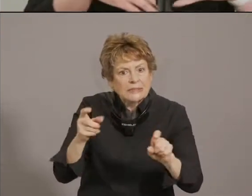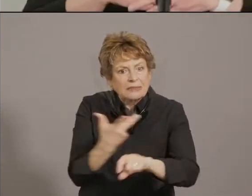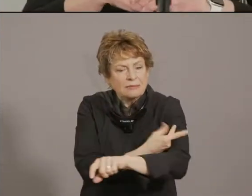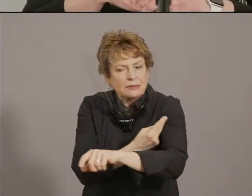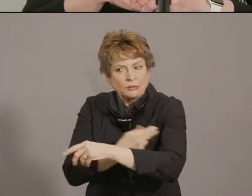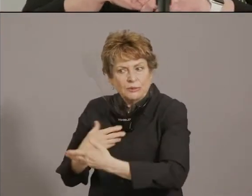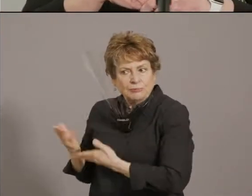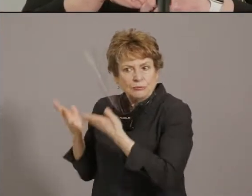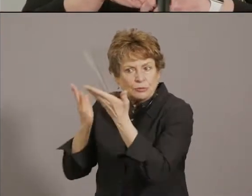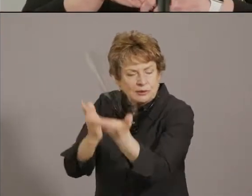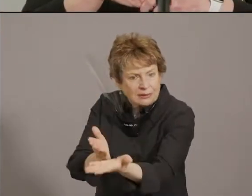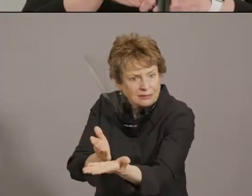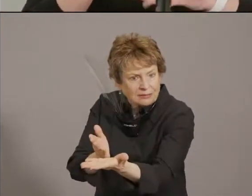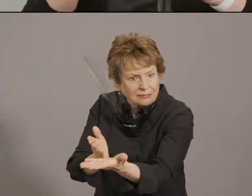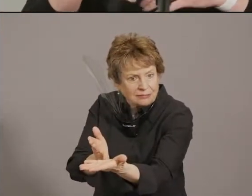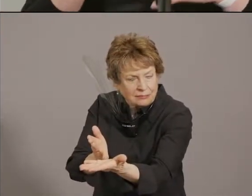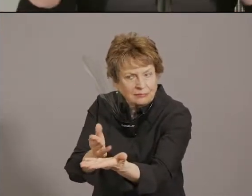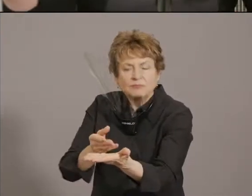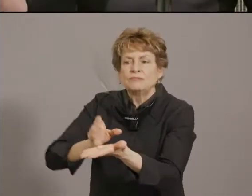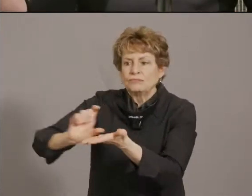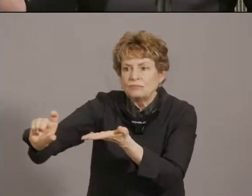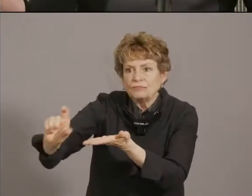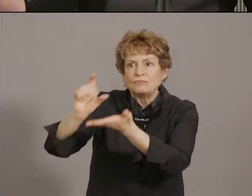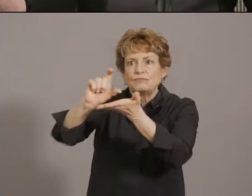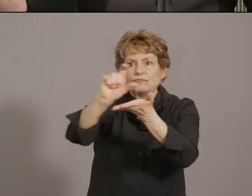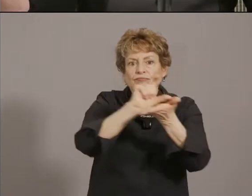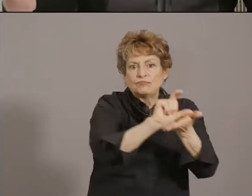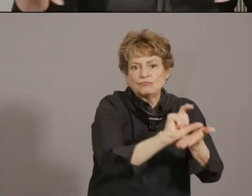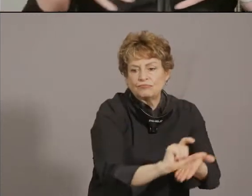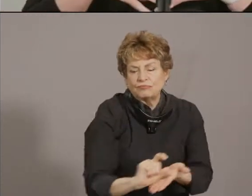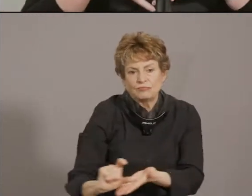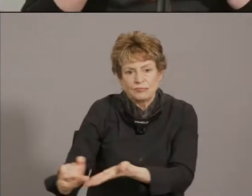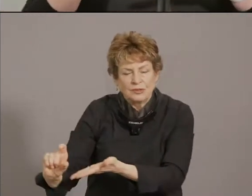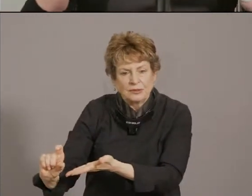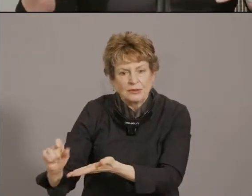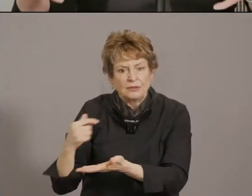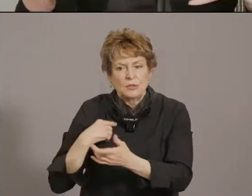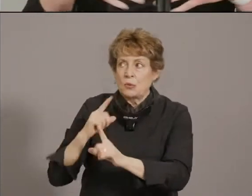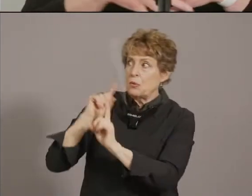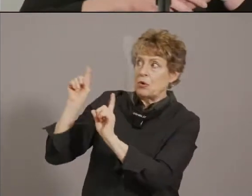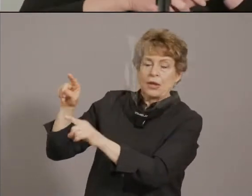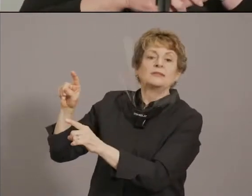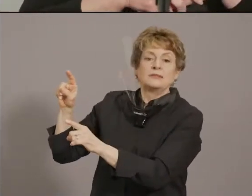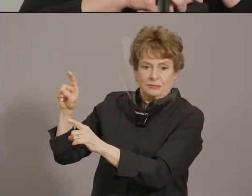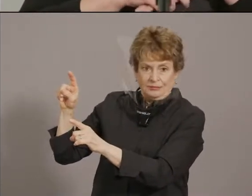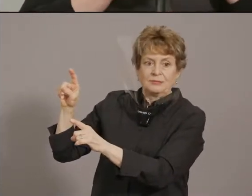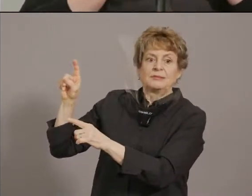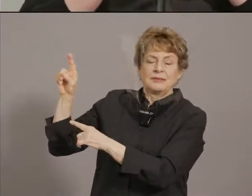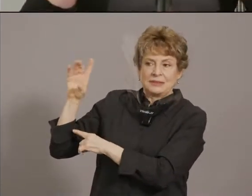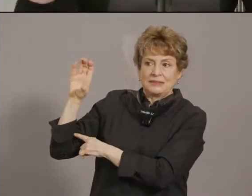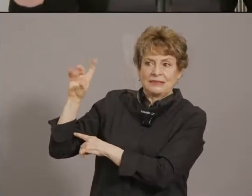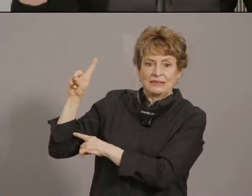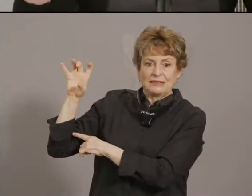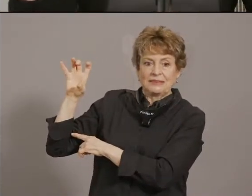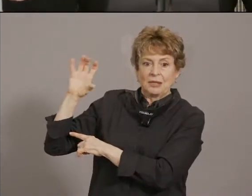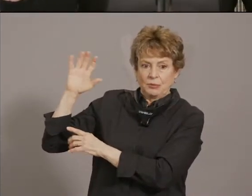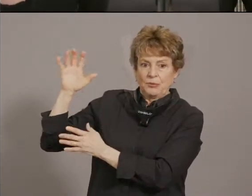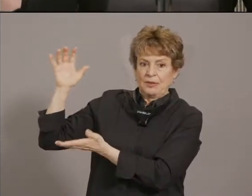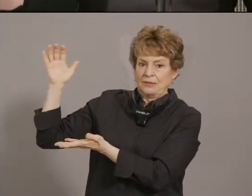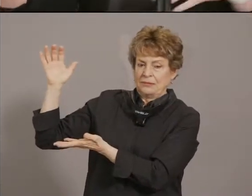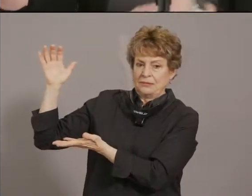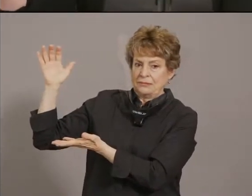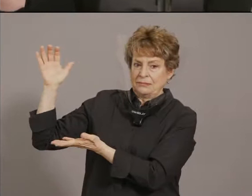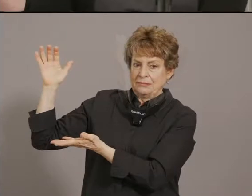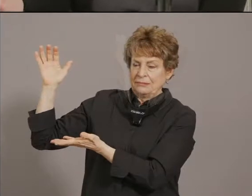number of doses each provider is going to get. We place that order with CDC, and then CDC has the manufacturers